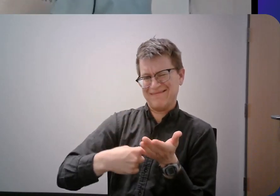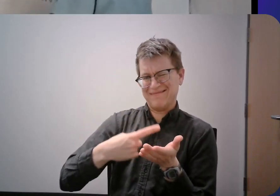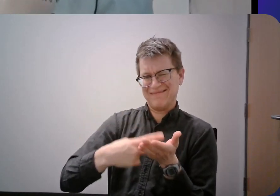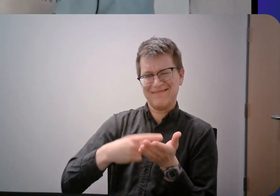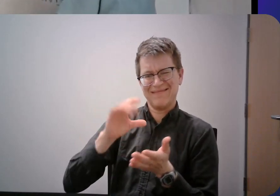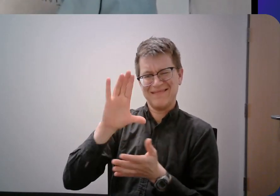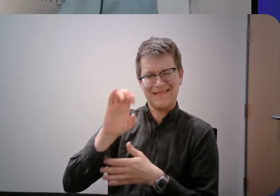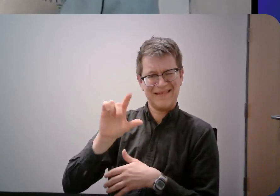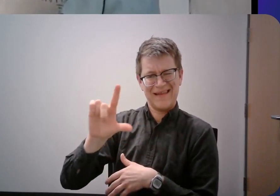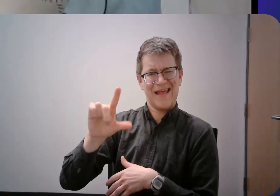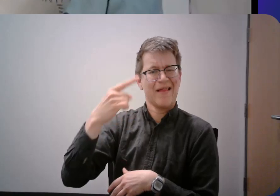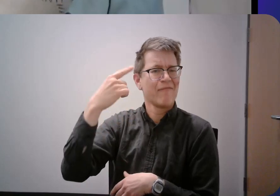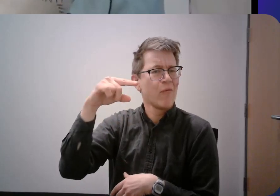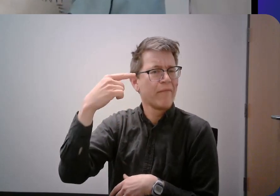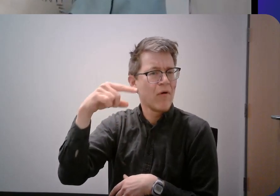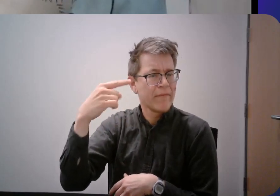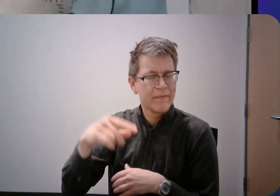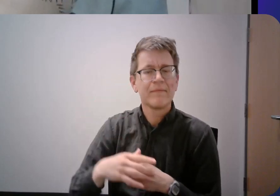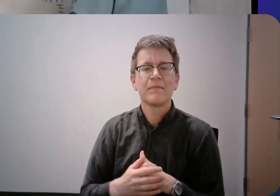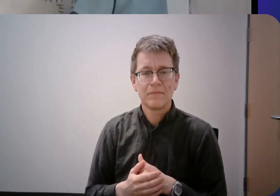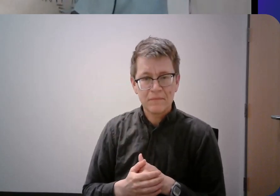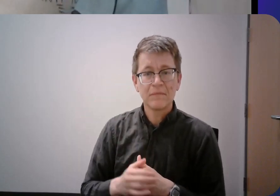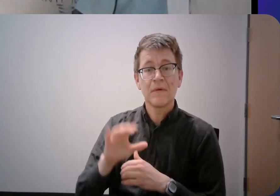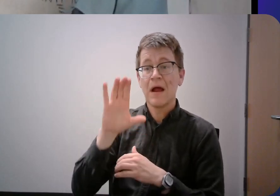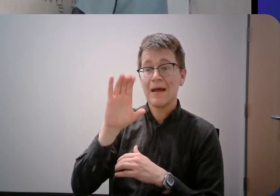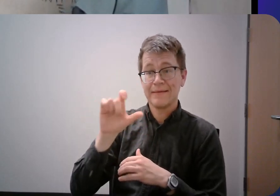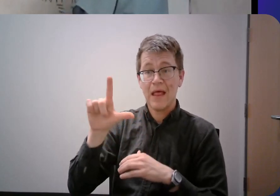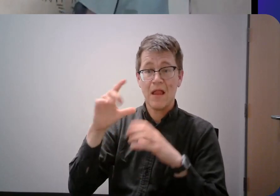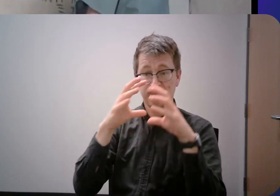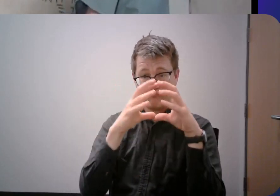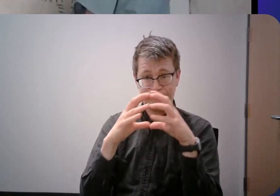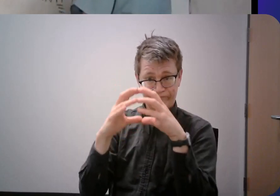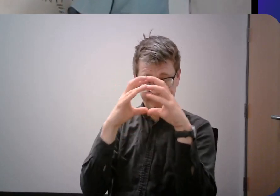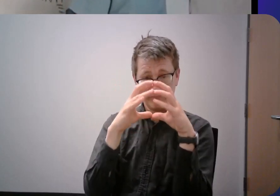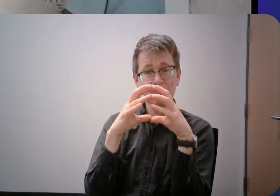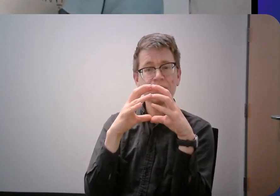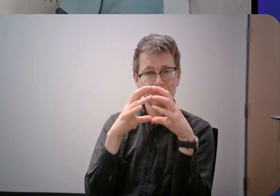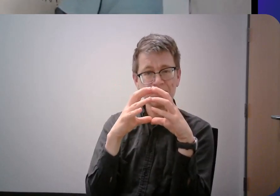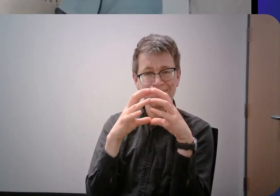Cell is the smallest